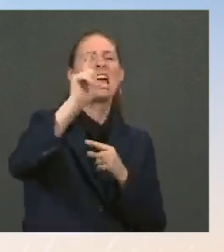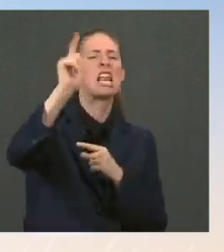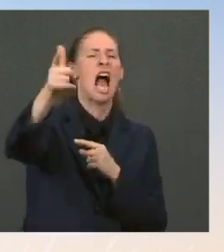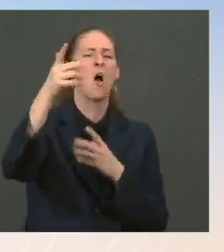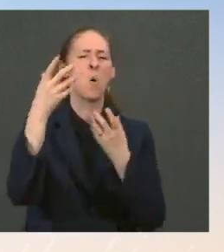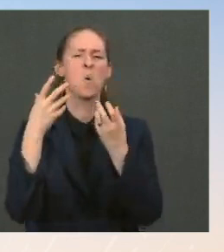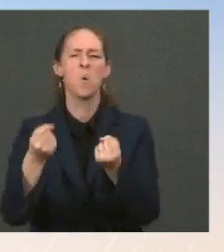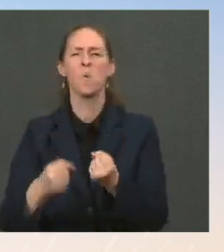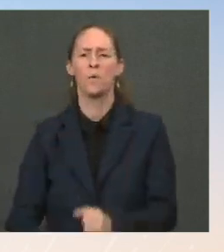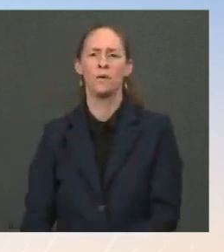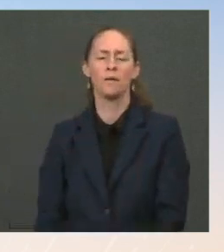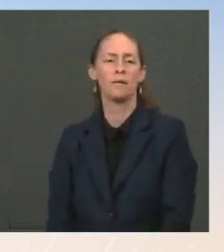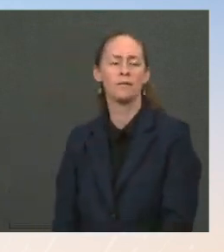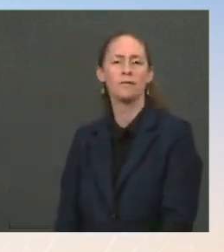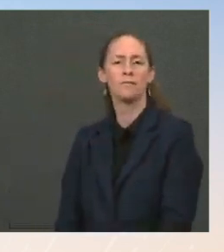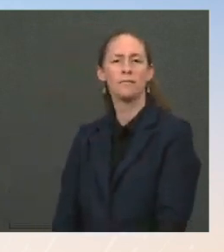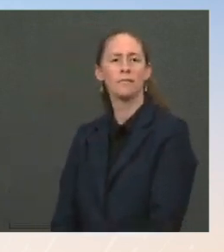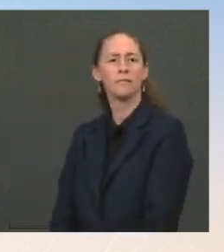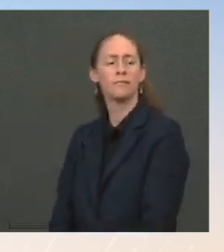quick follow-up. You were asked about